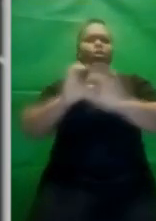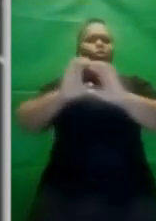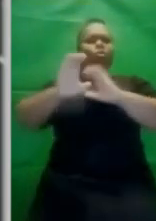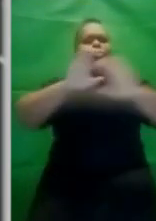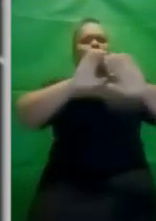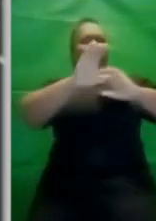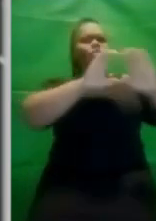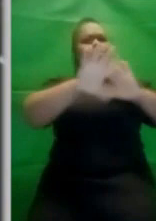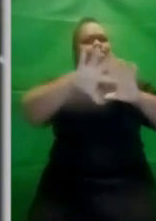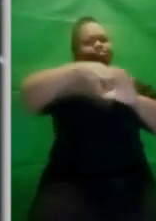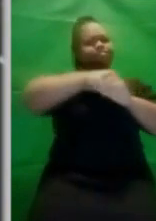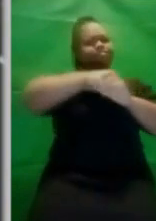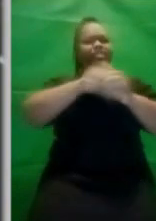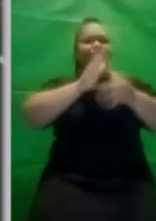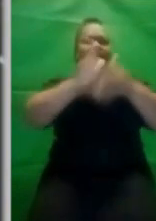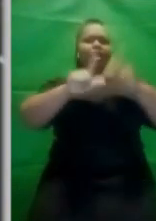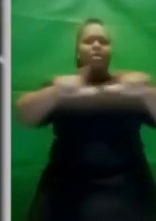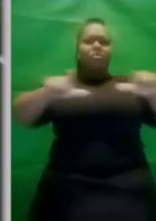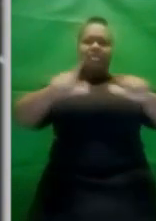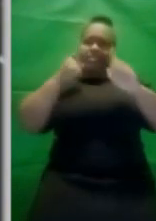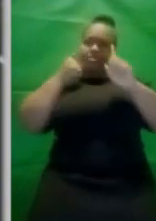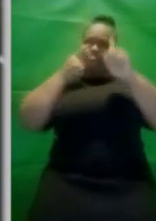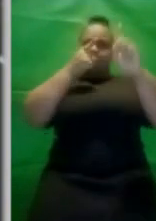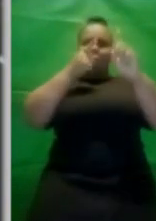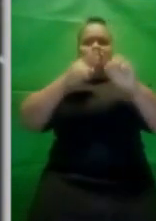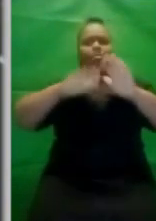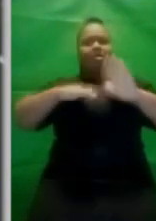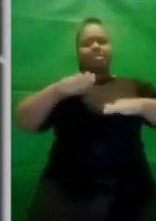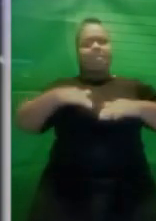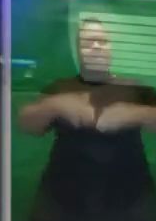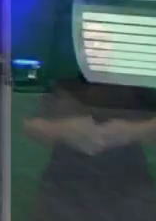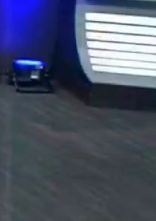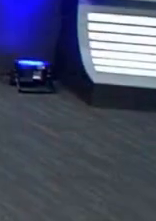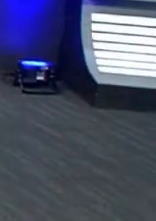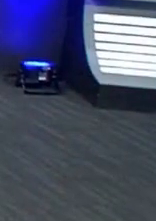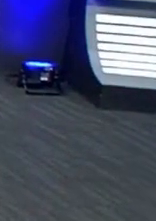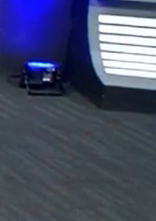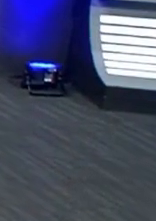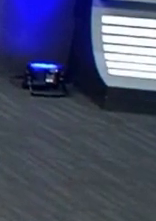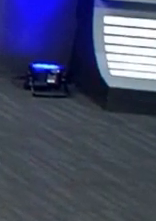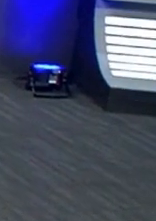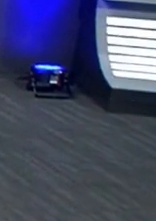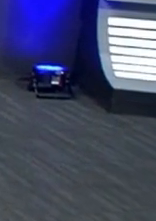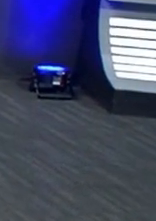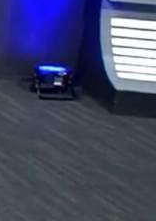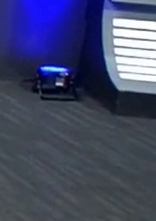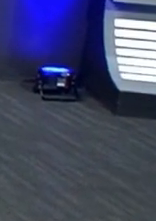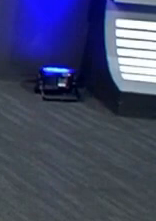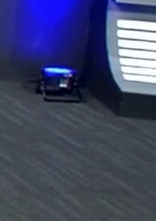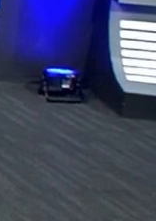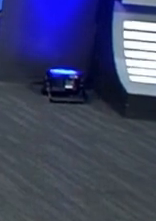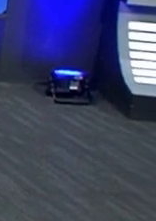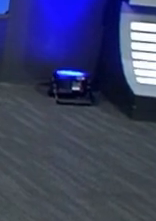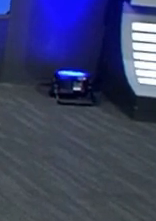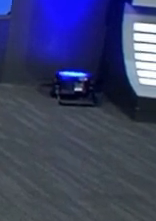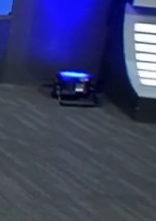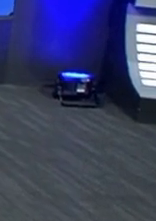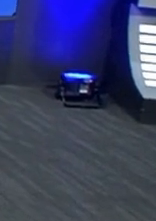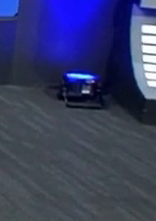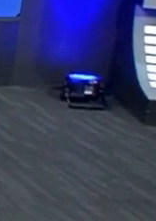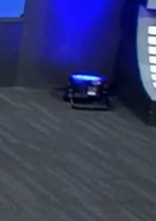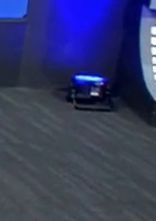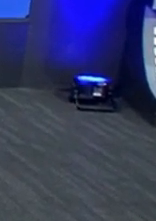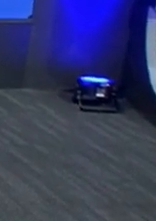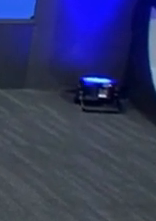this regard. All right, you've given us some clues already for my next question. What does official language